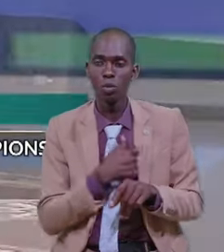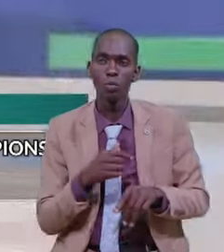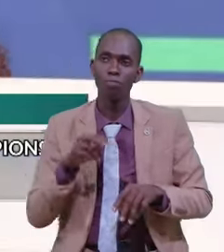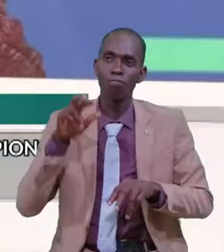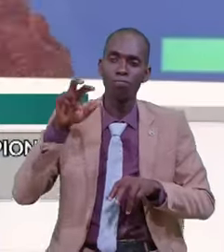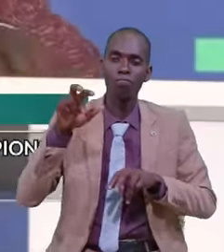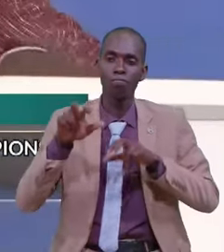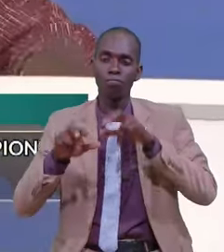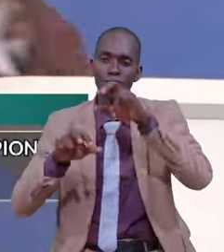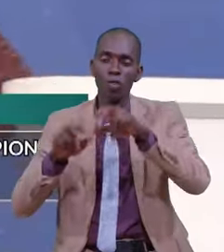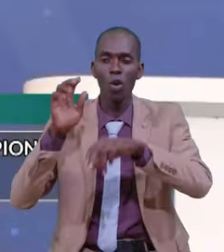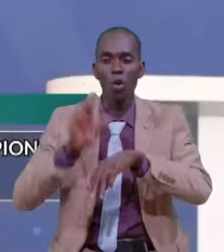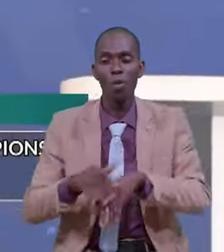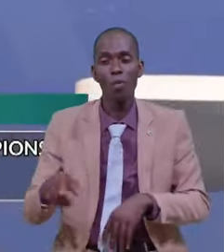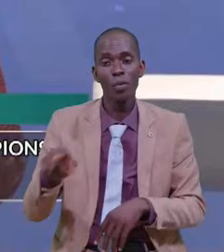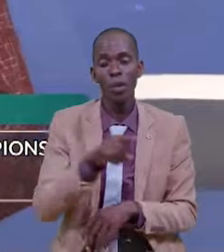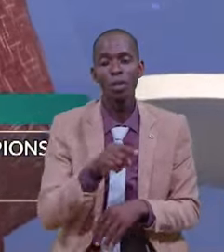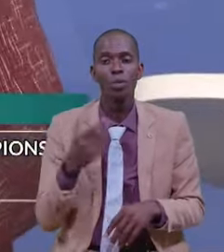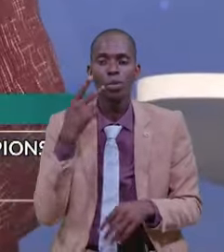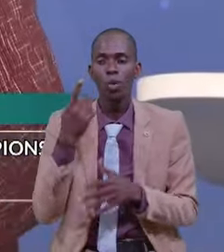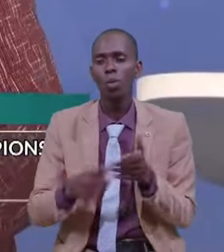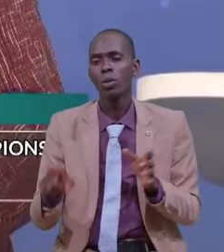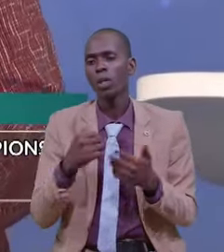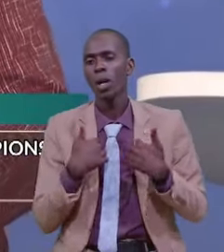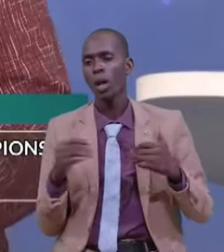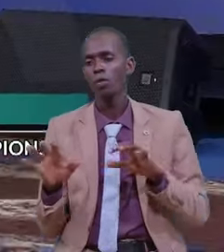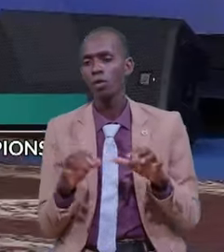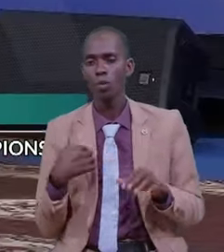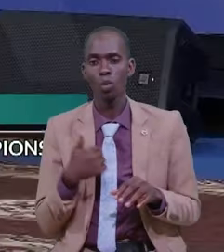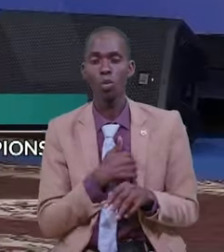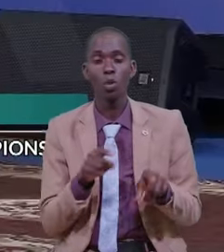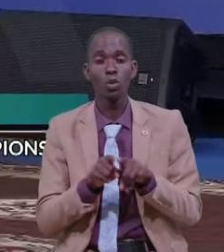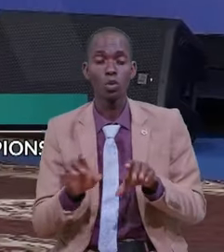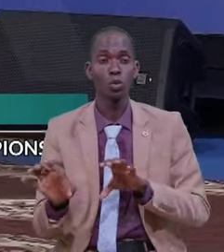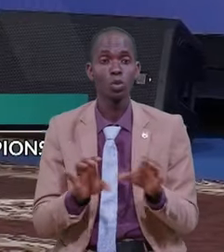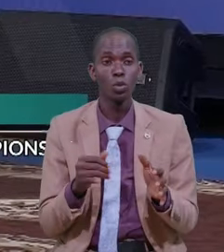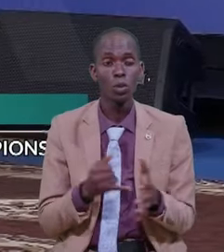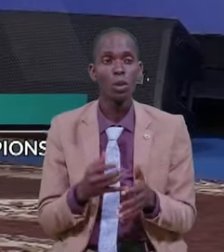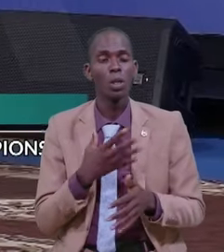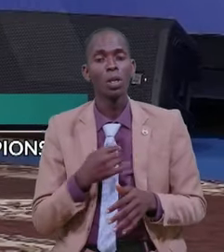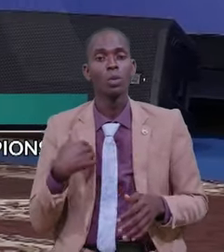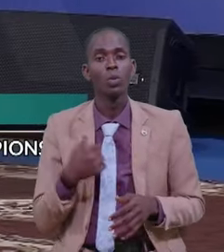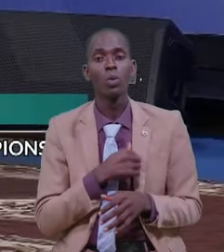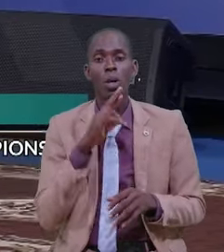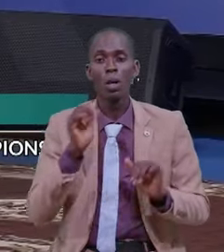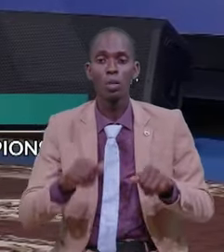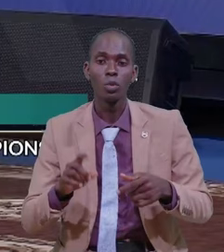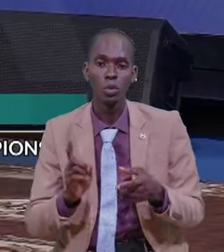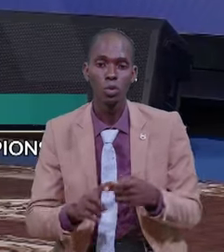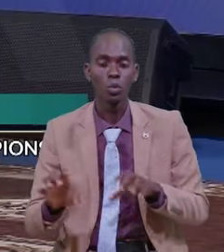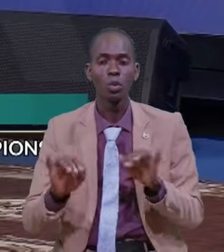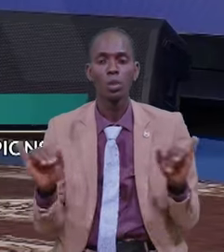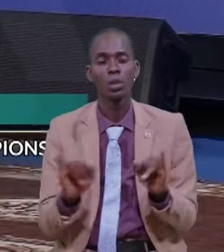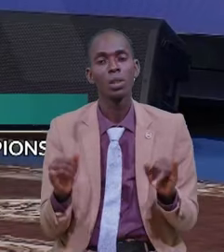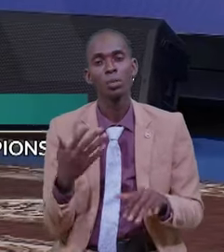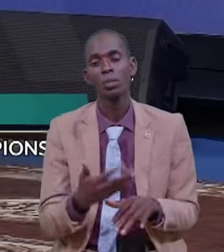see what they have done and how they did it. And we're able to do the same thing. Look at chapter 10, Esther